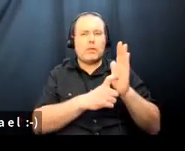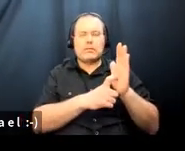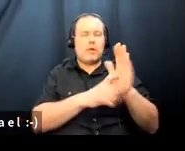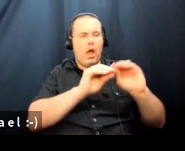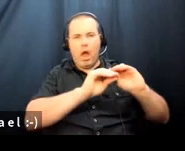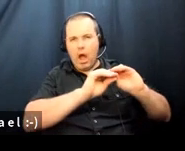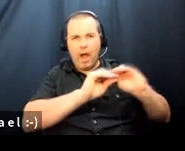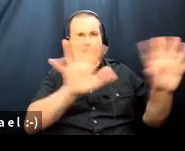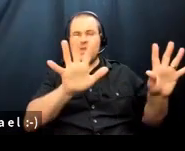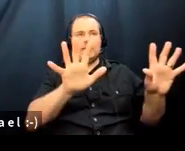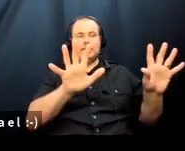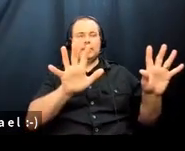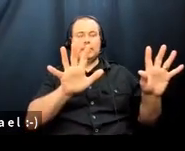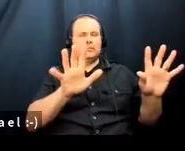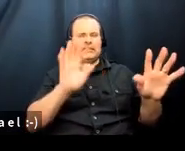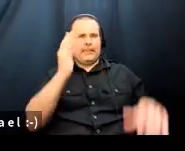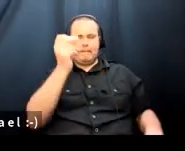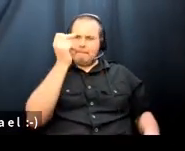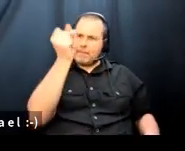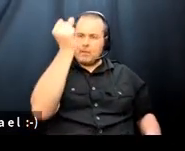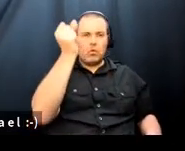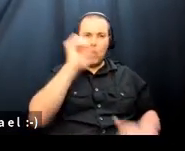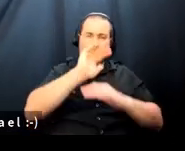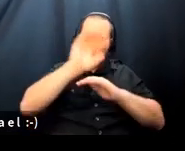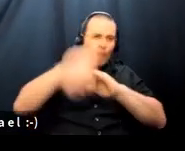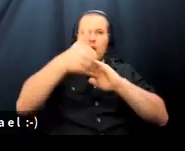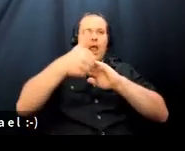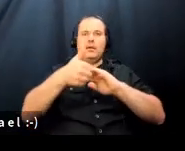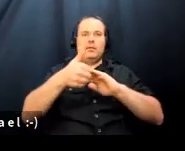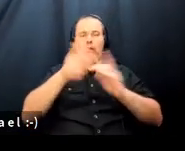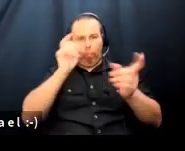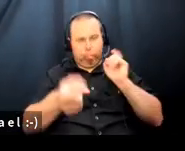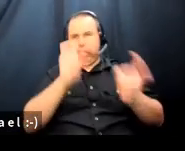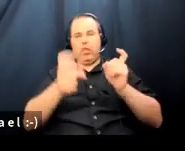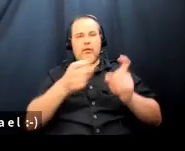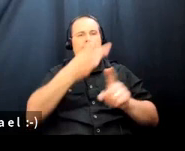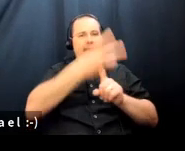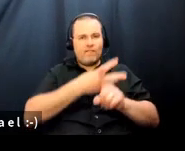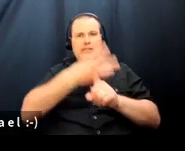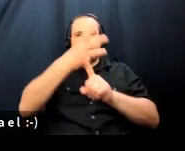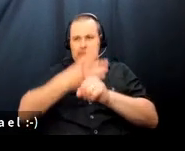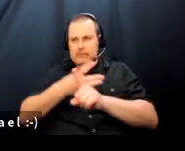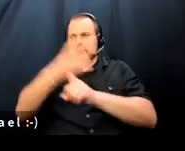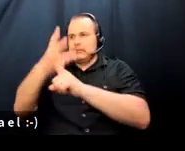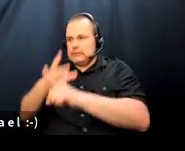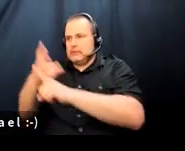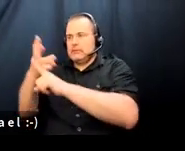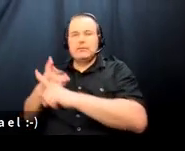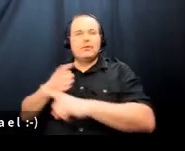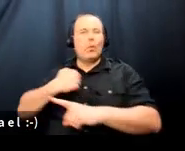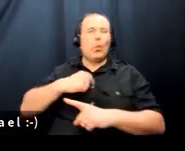almost overnight changes in your child every 6 months. And, you know, we say the terrible